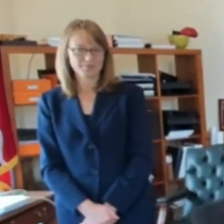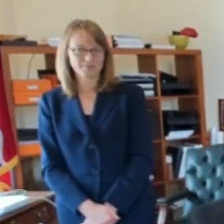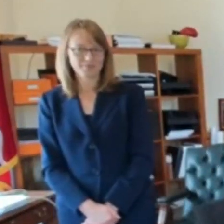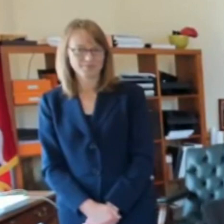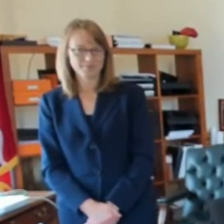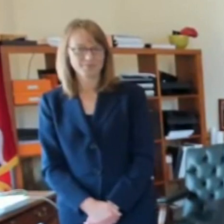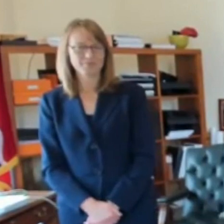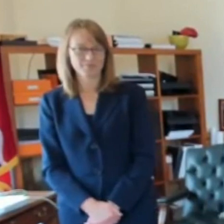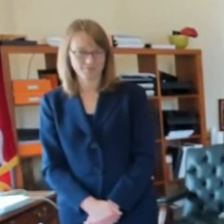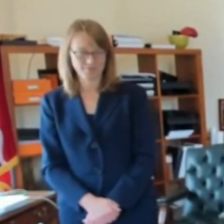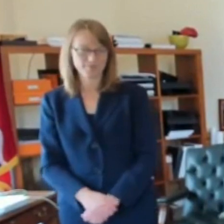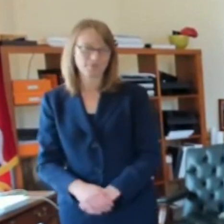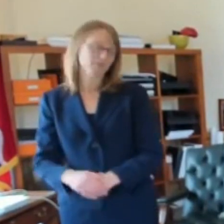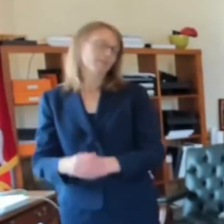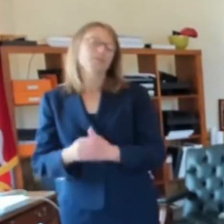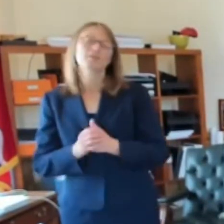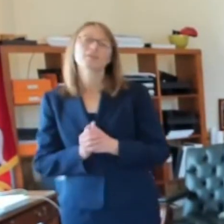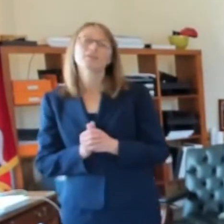Okay.